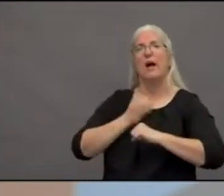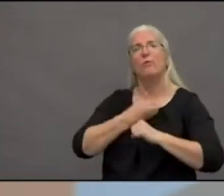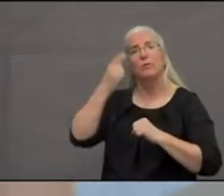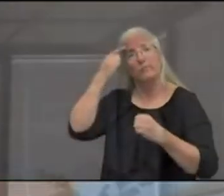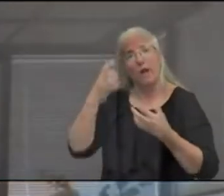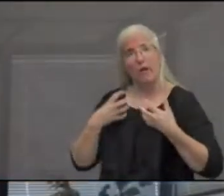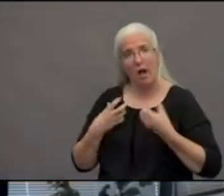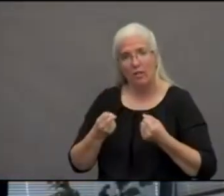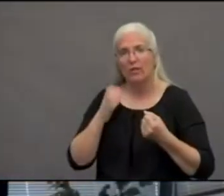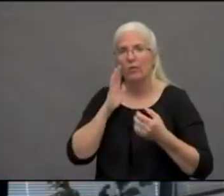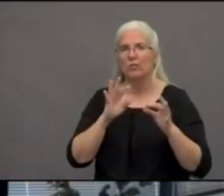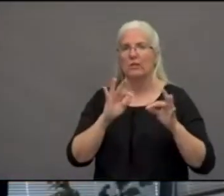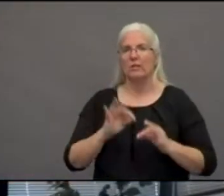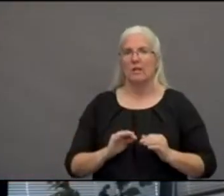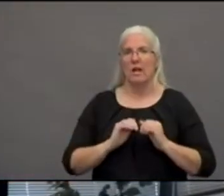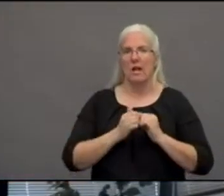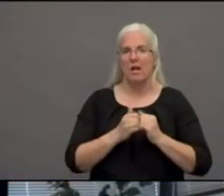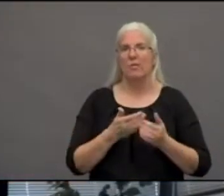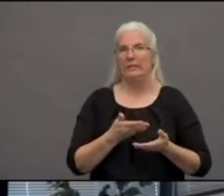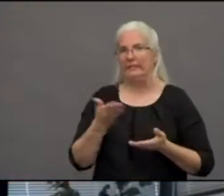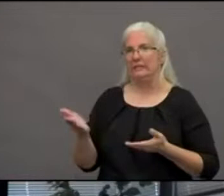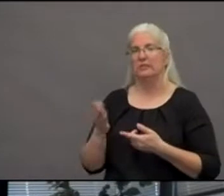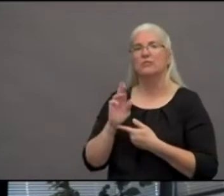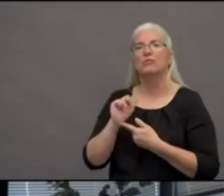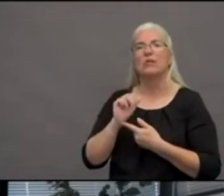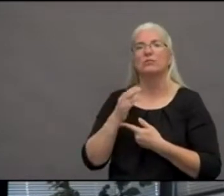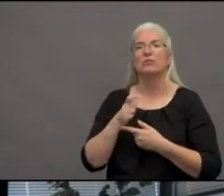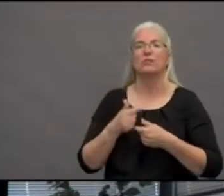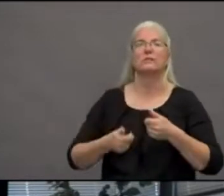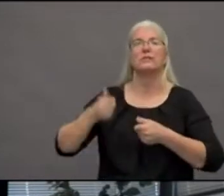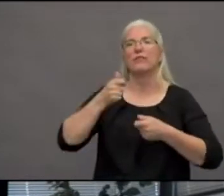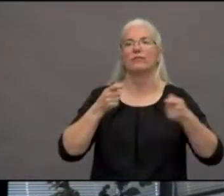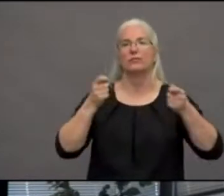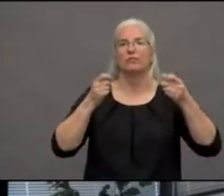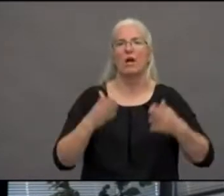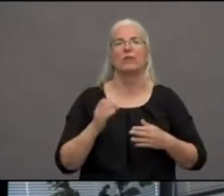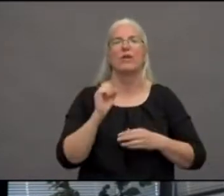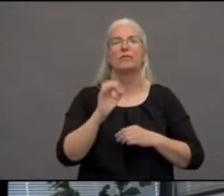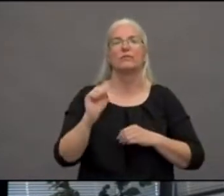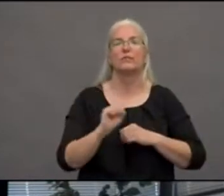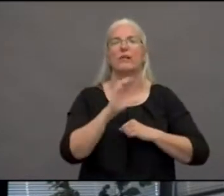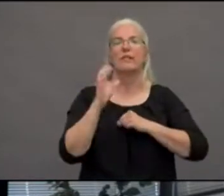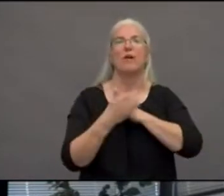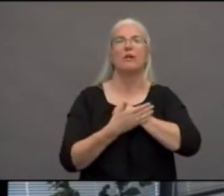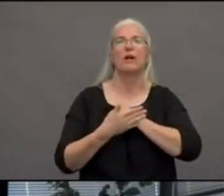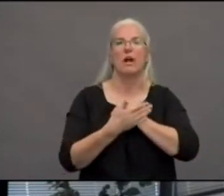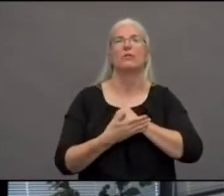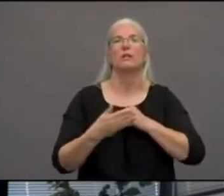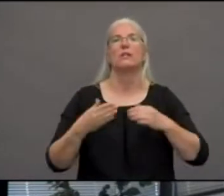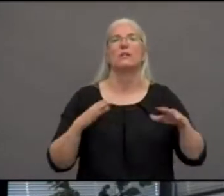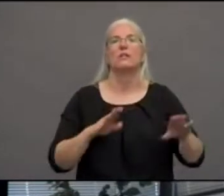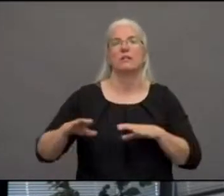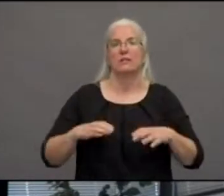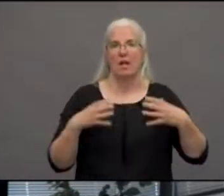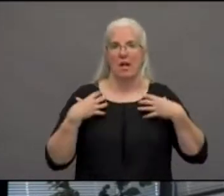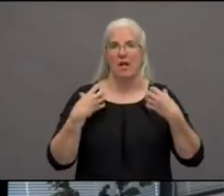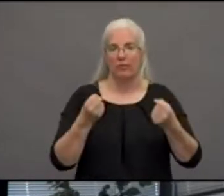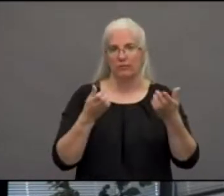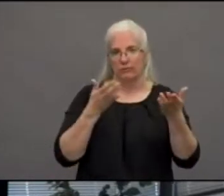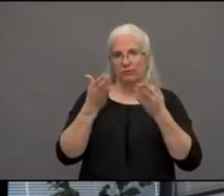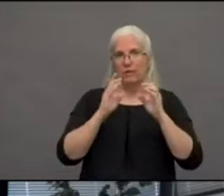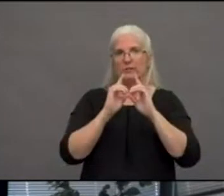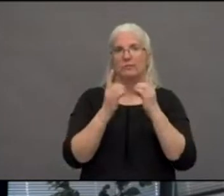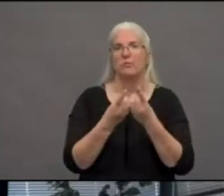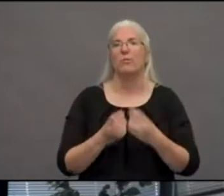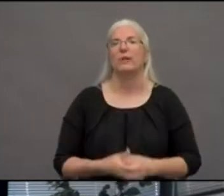Rachel Talamantes, Senior Manager with the County of Santa Clara's Behavioral Health Services Department. Rachel is a licensed marriage